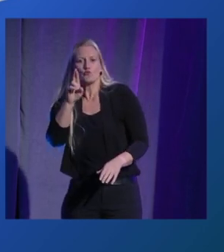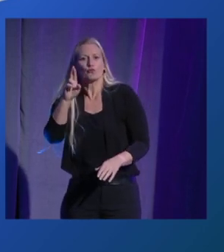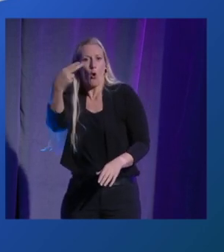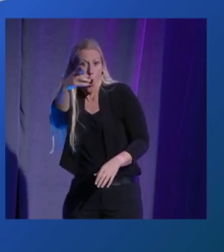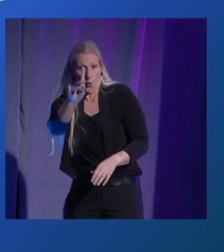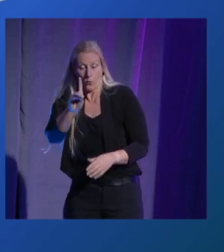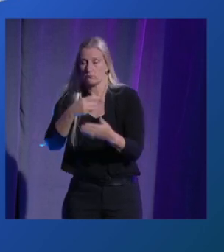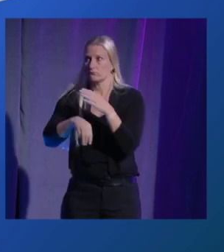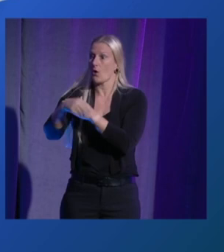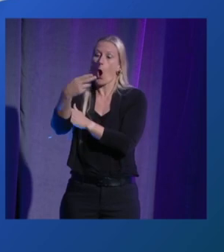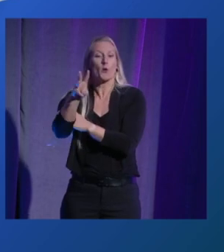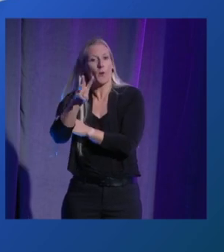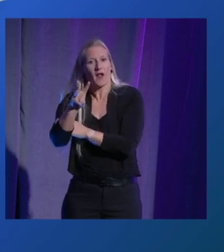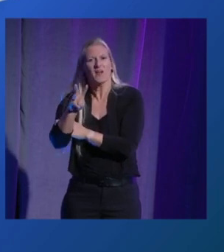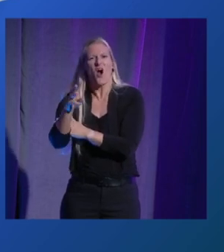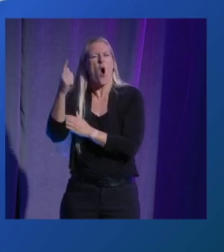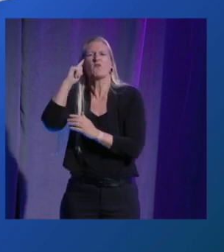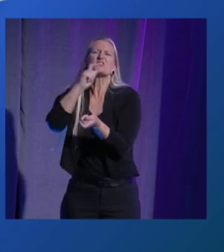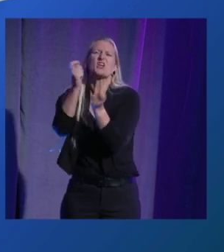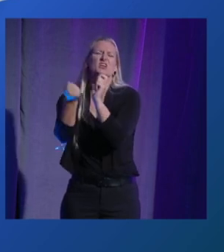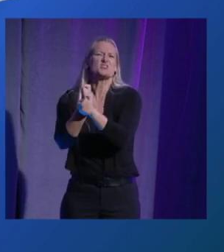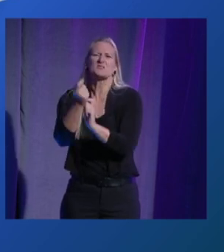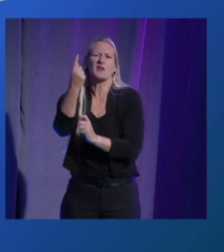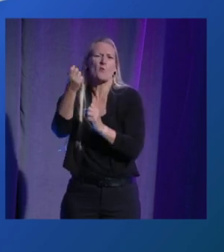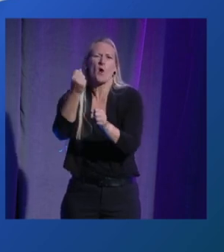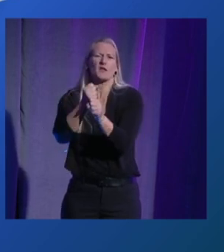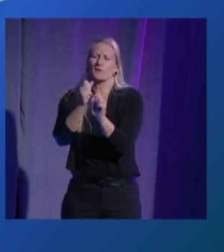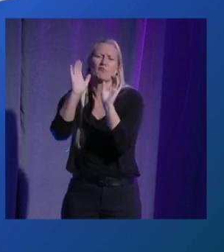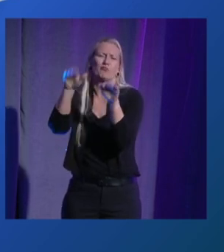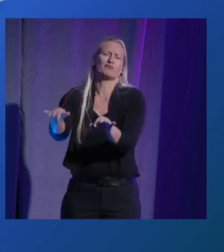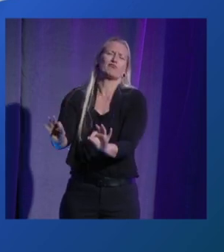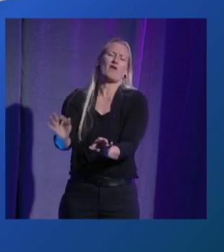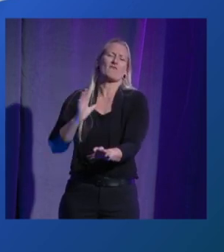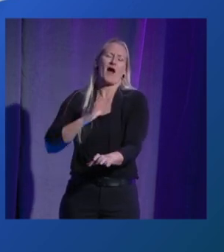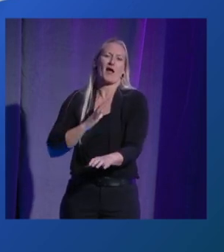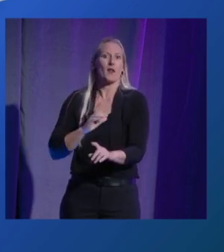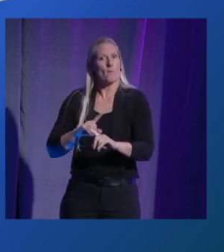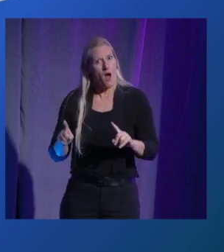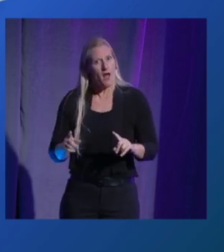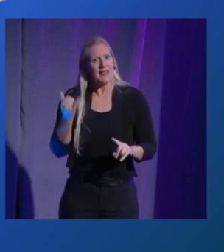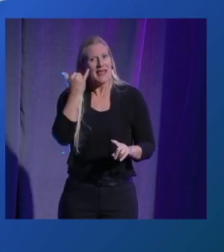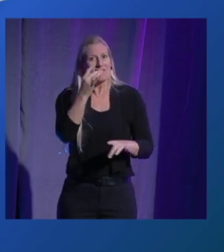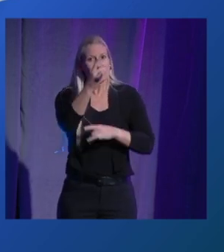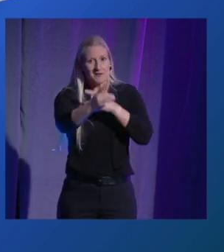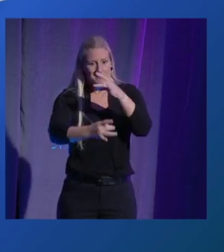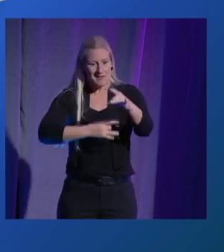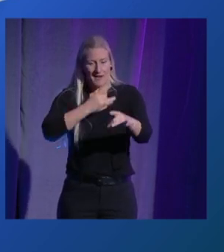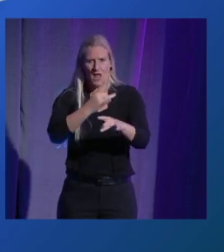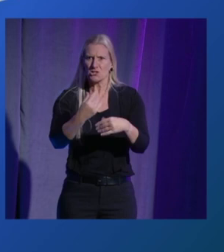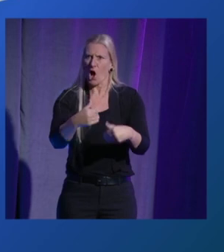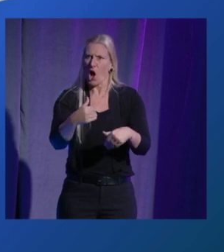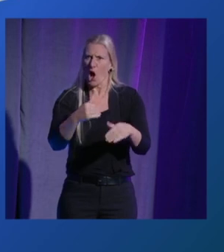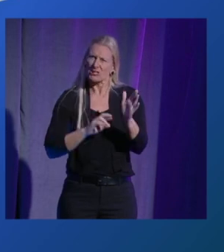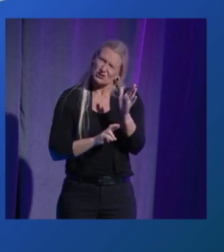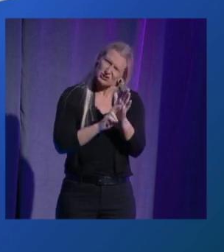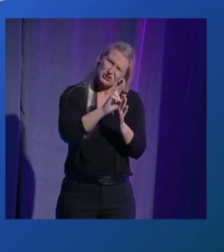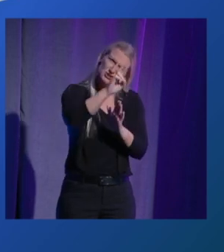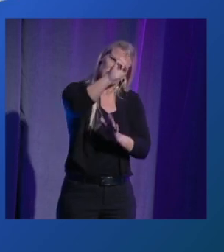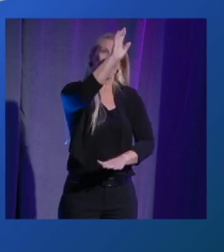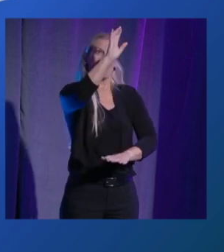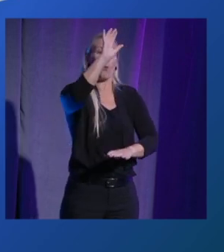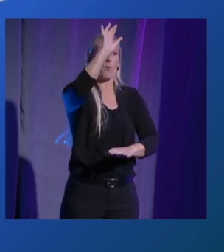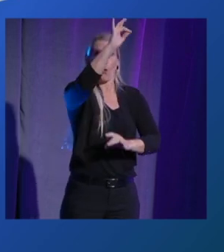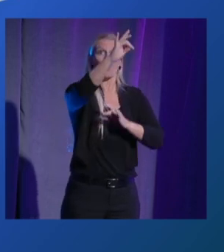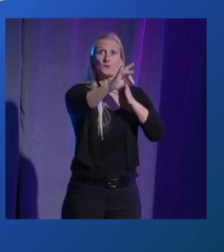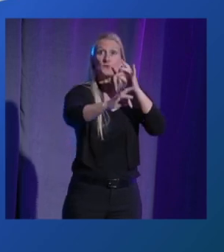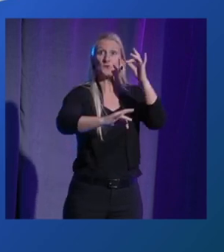deal if you're putting a satellite up and now the hardware or the software that you've put on that is completely out of date within